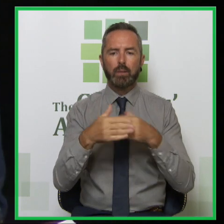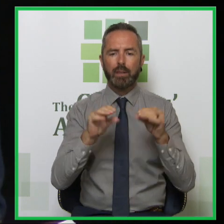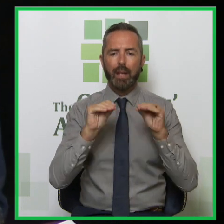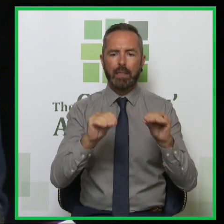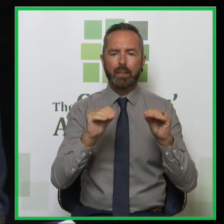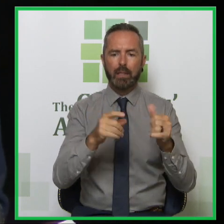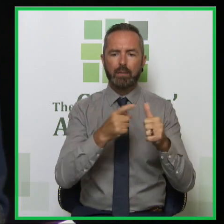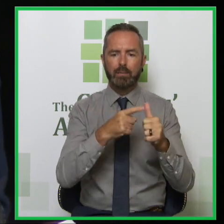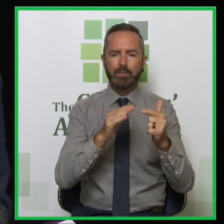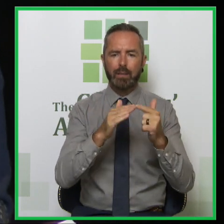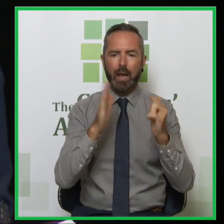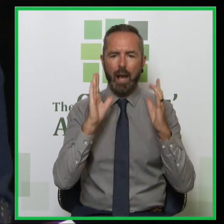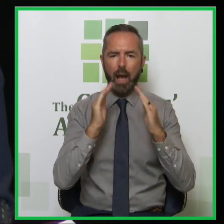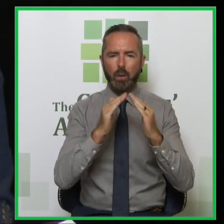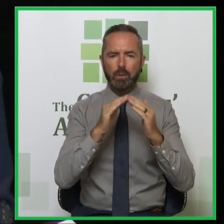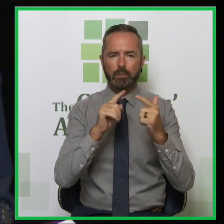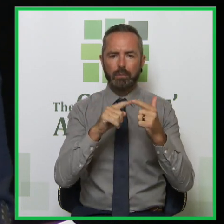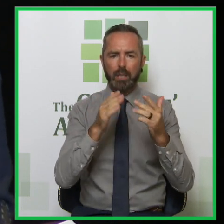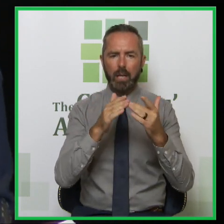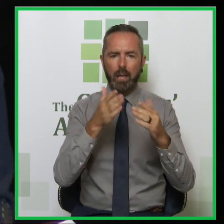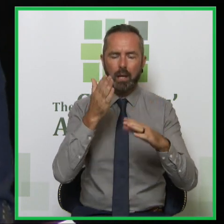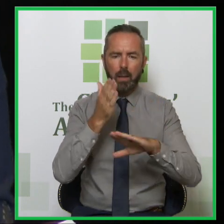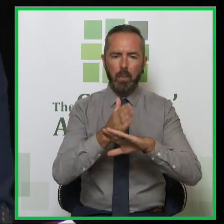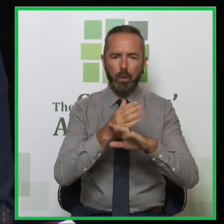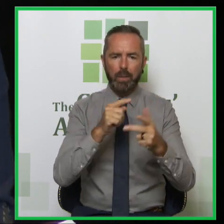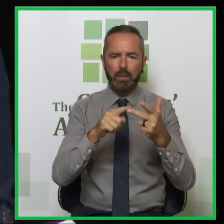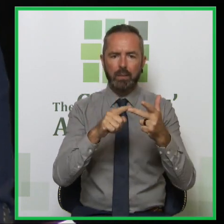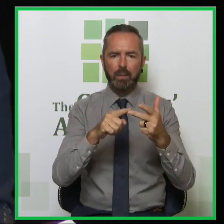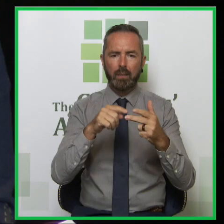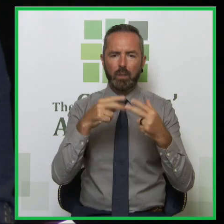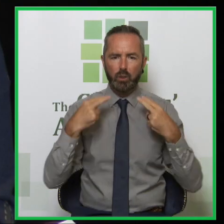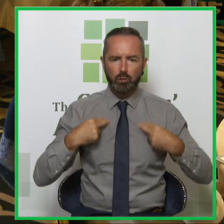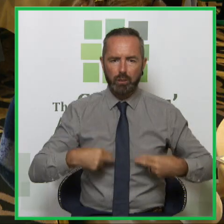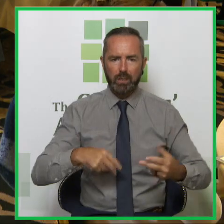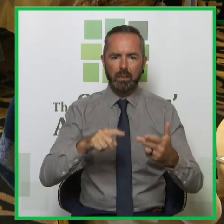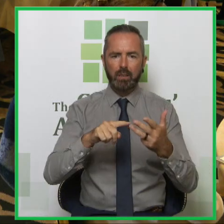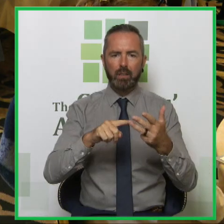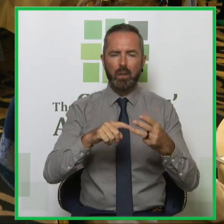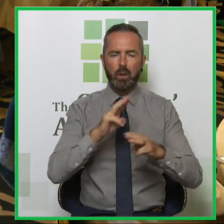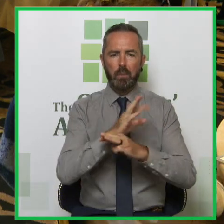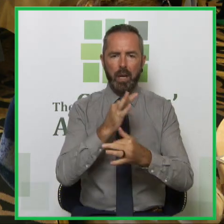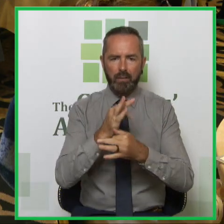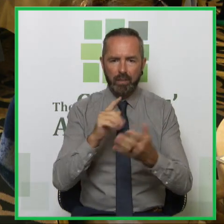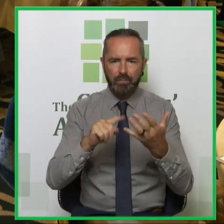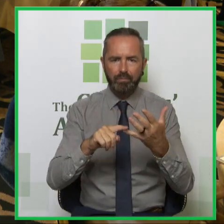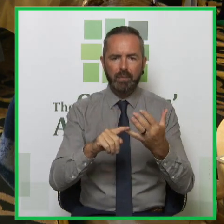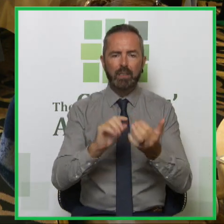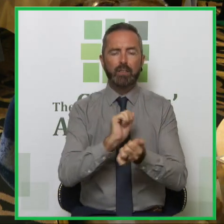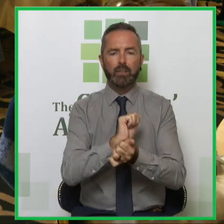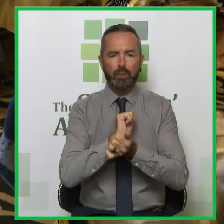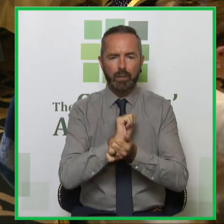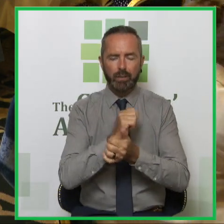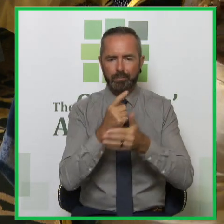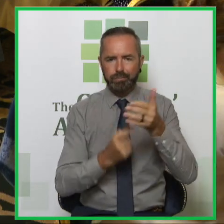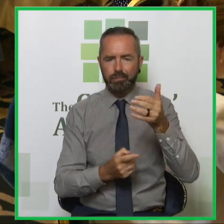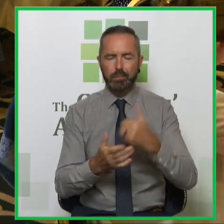housing, employment, nutrition, parenting, and also security.